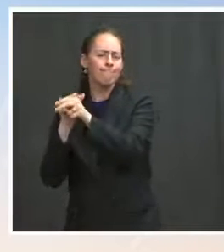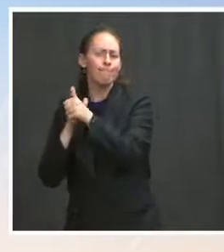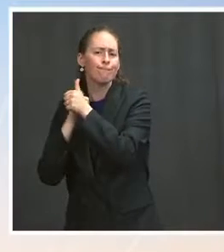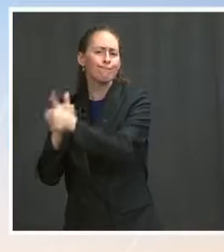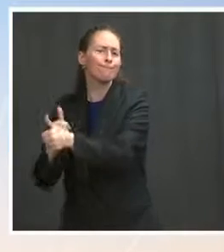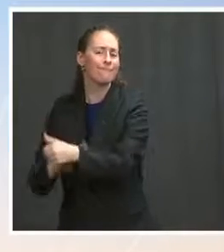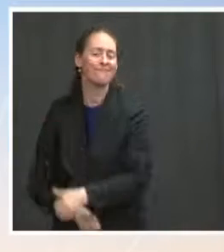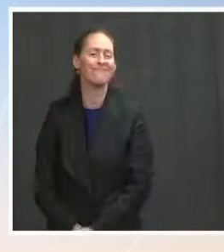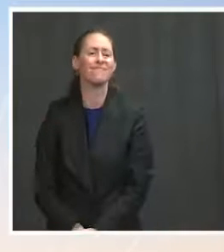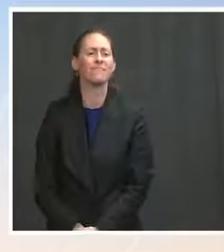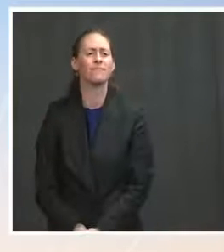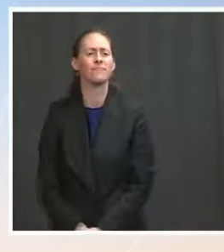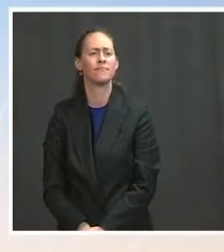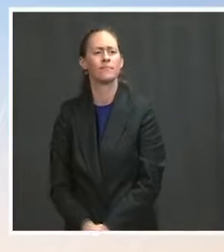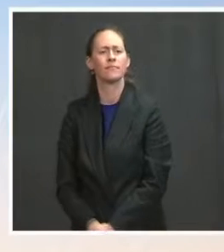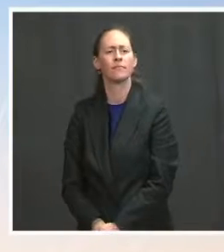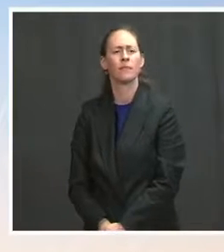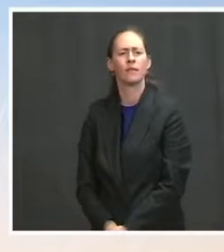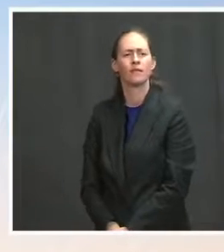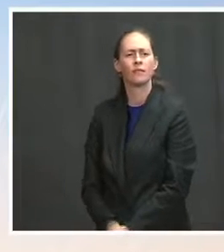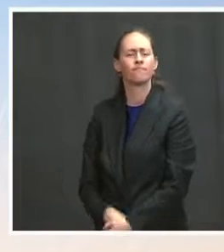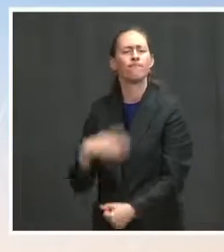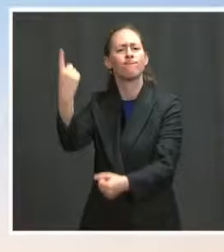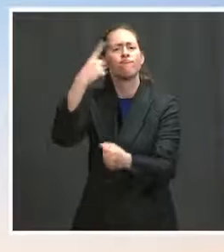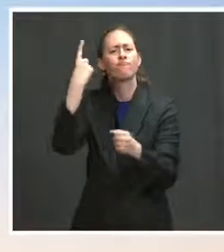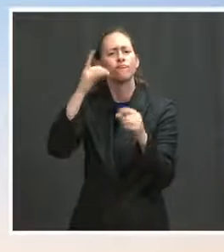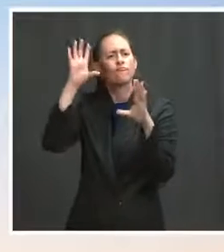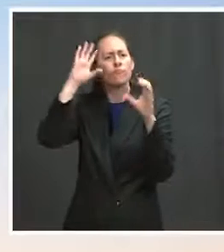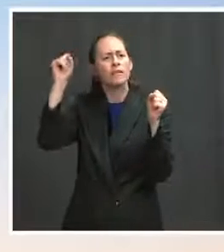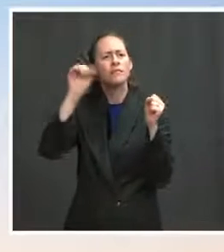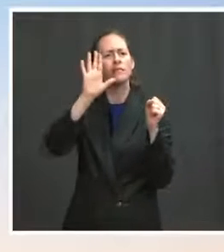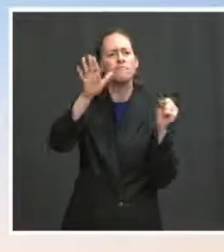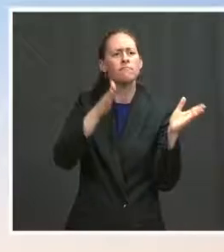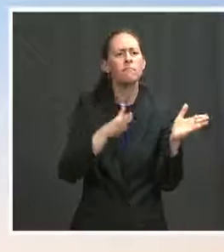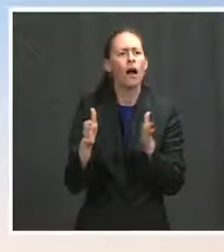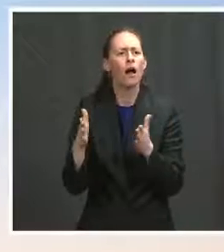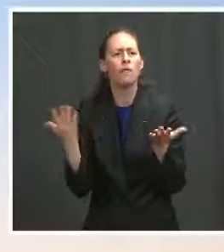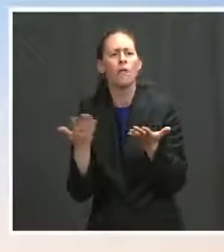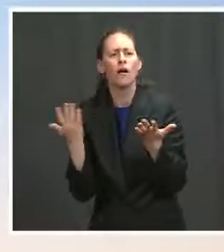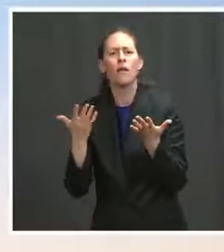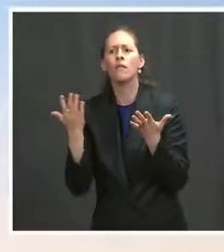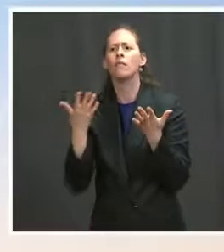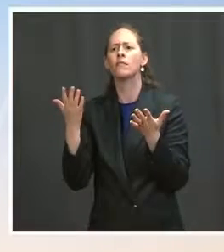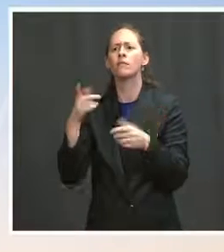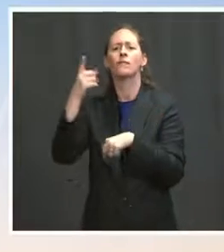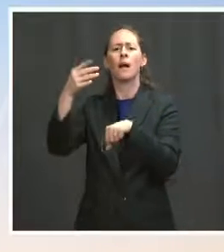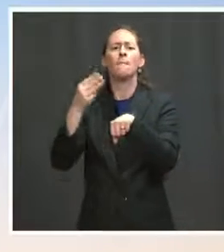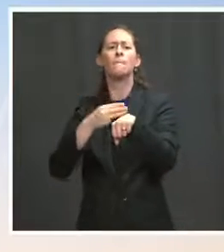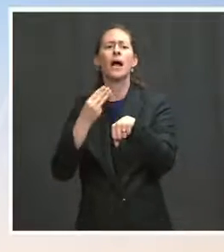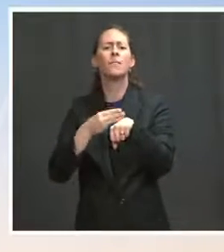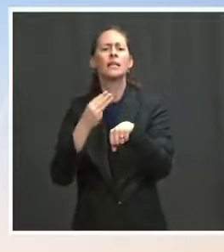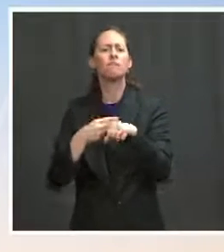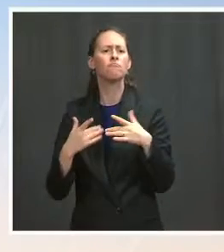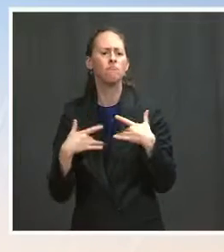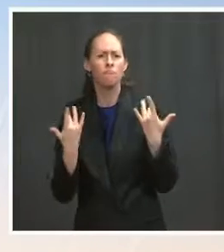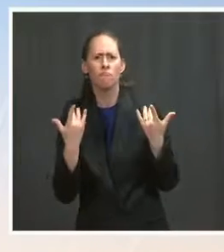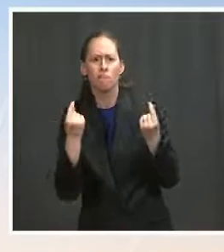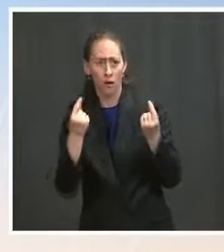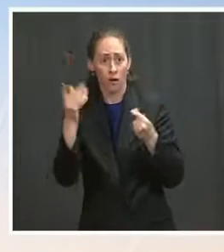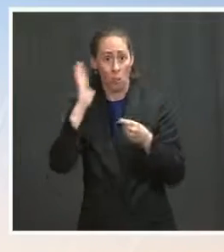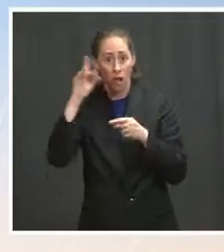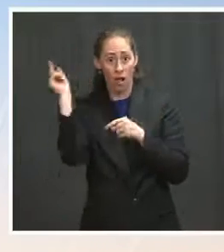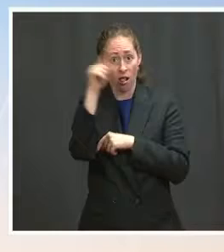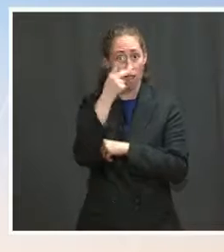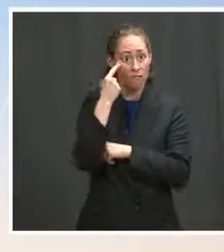president have any plans to visit Surfside to see the devastation for himself? Well, I would say first that any decision along those lines would be